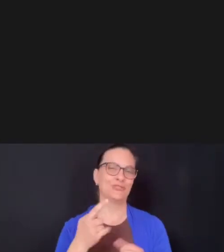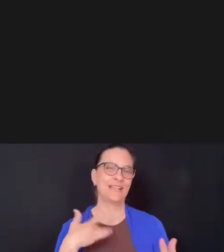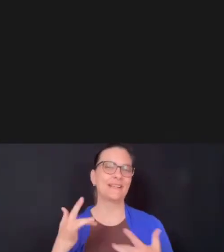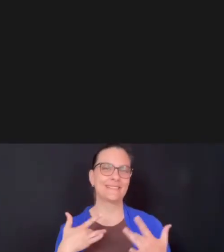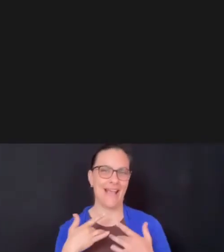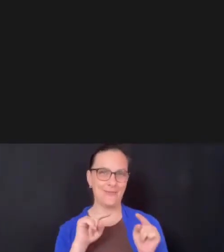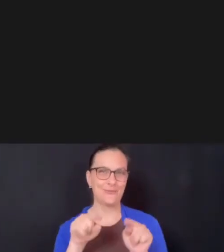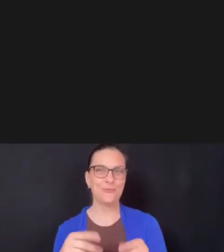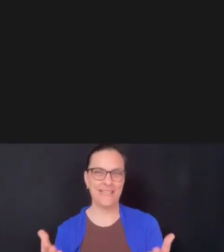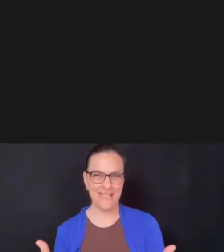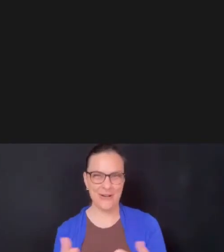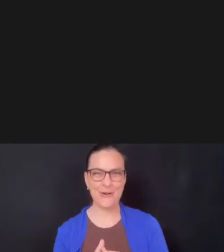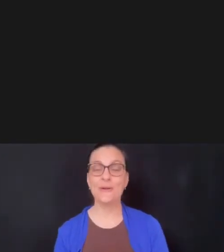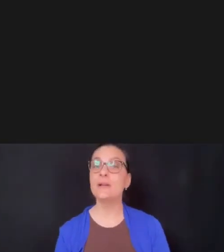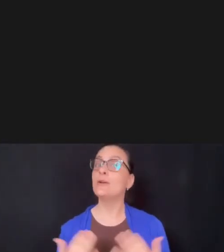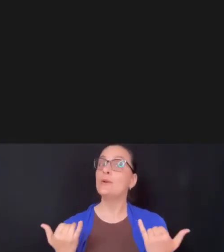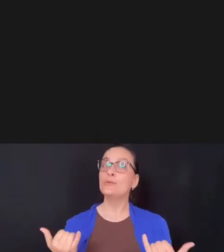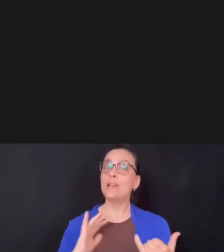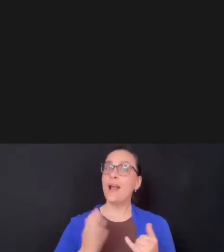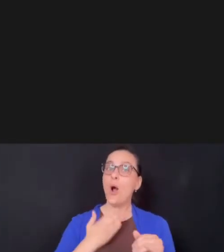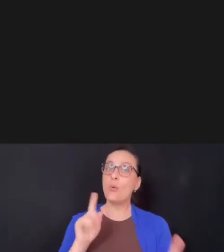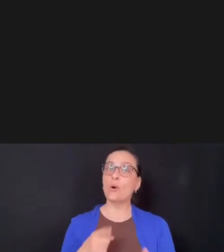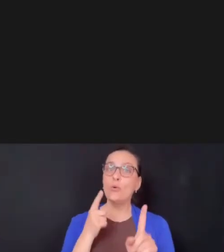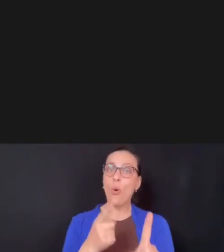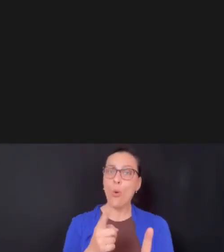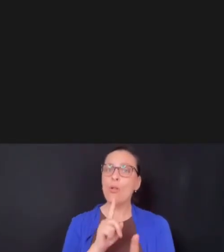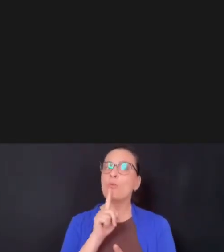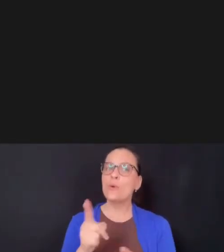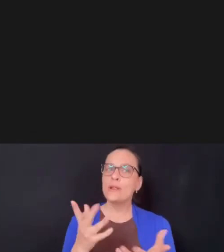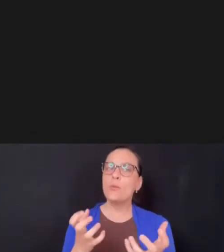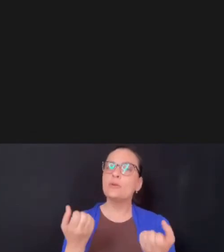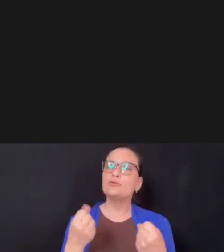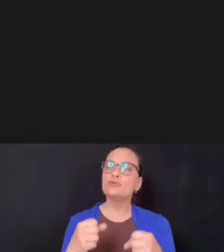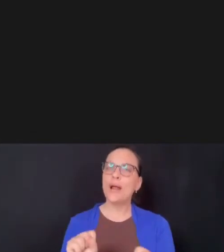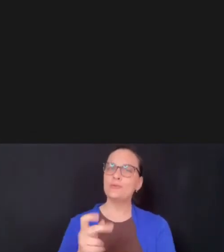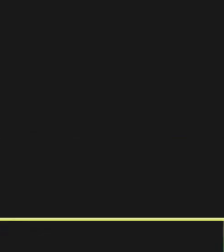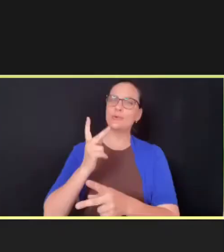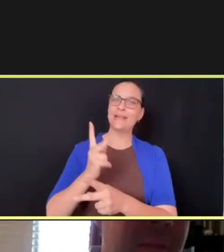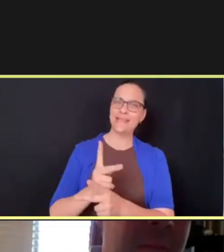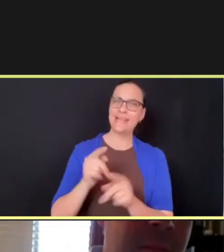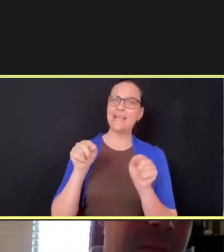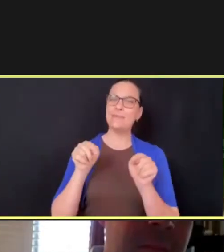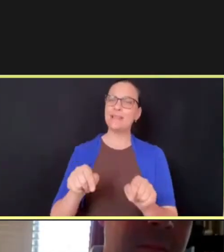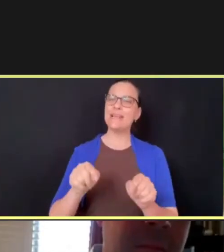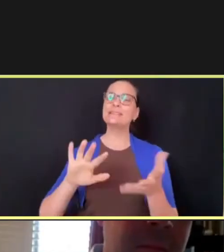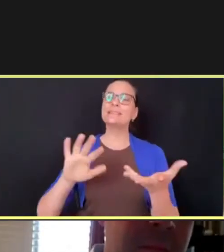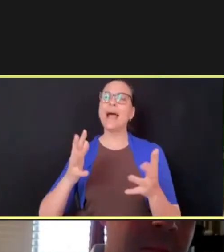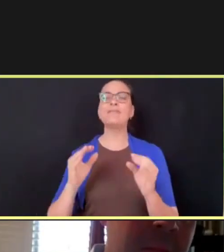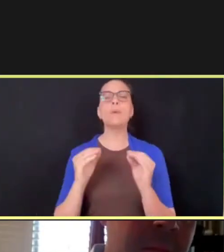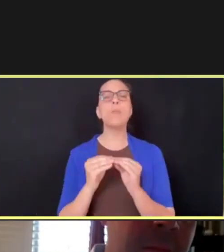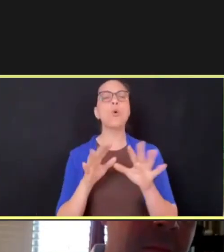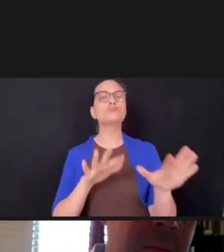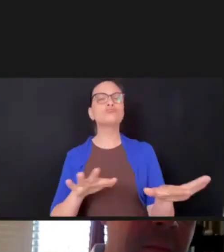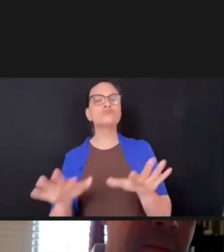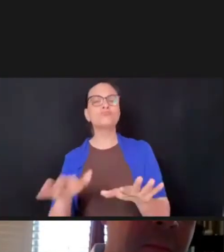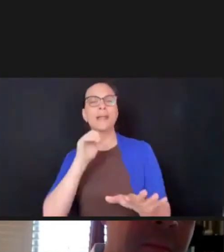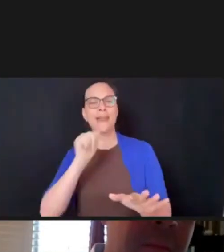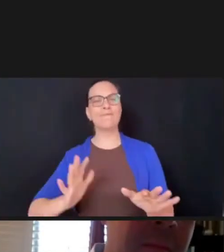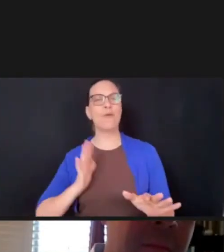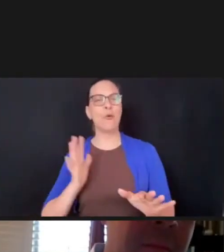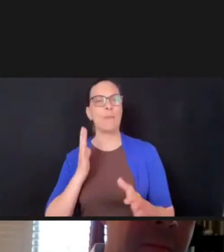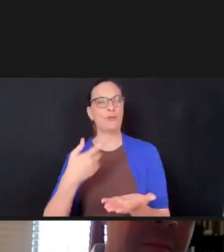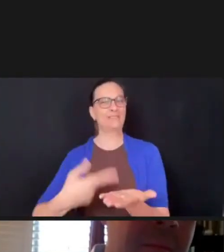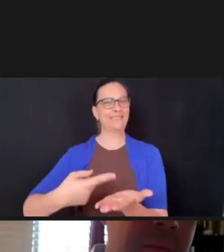So our goal for today was really to try to keep this in a kind of a more informal discussion. So we have some